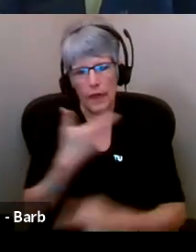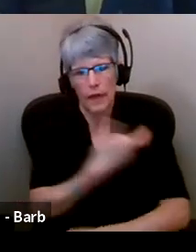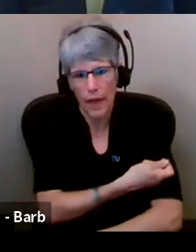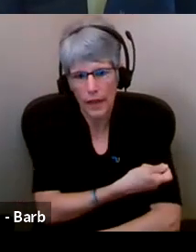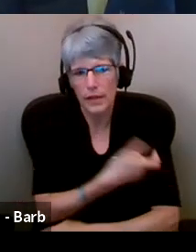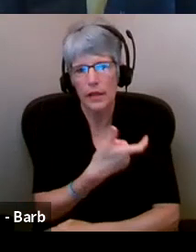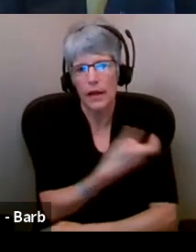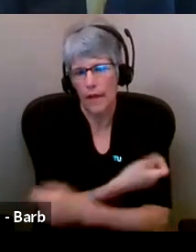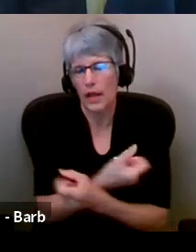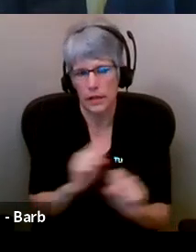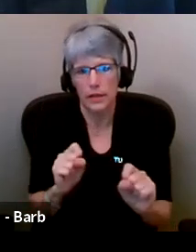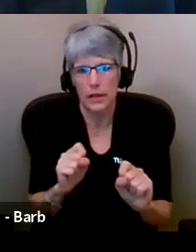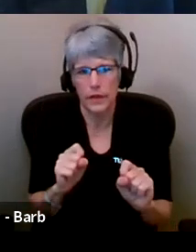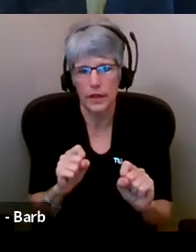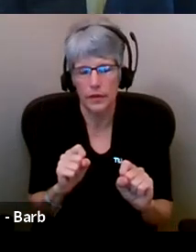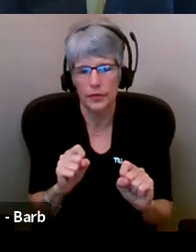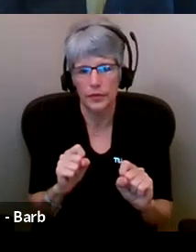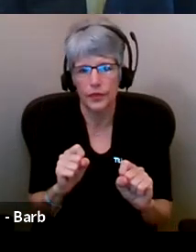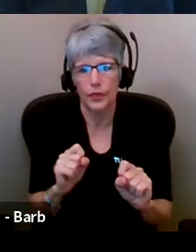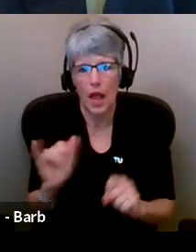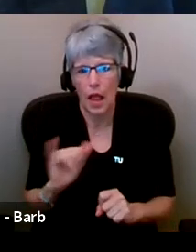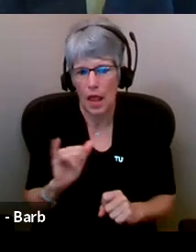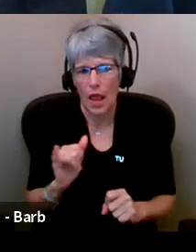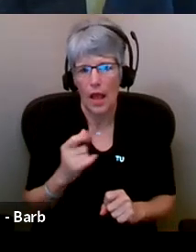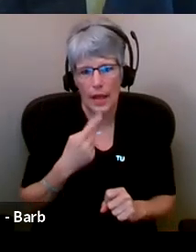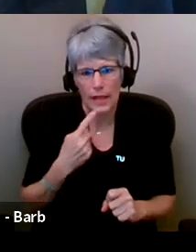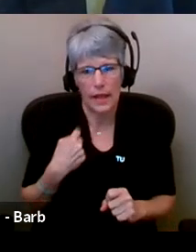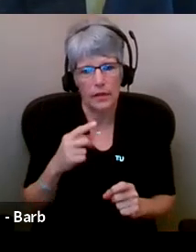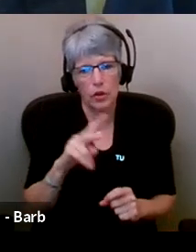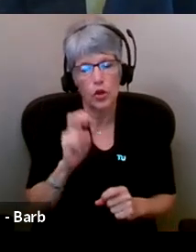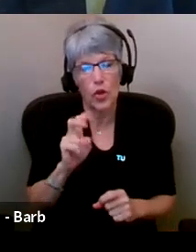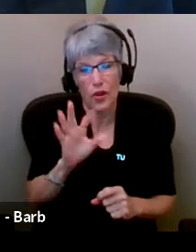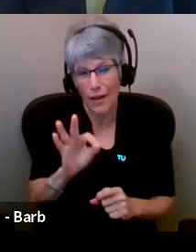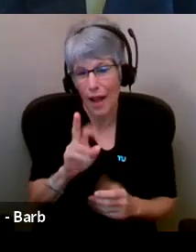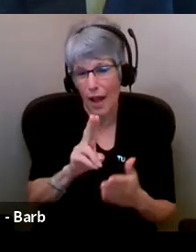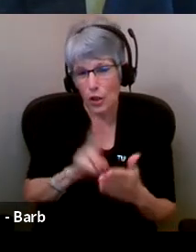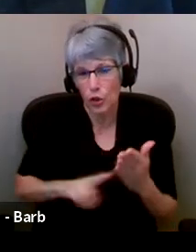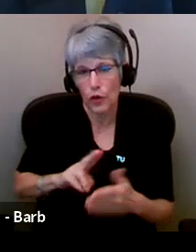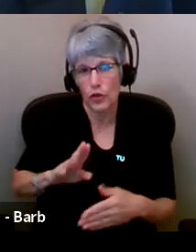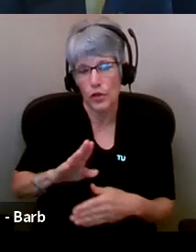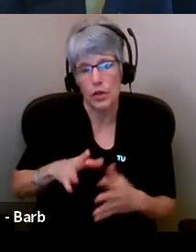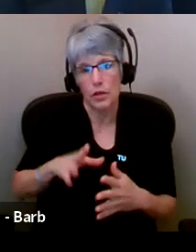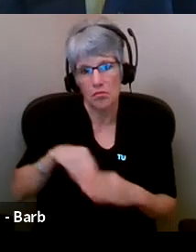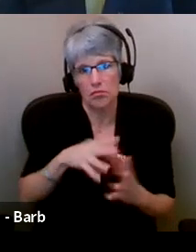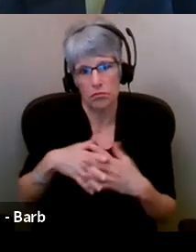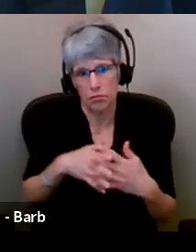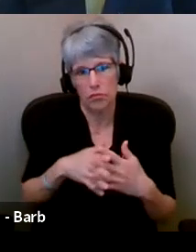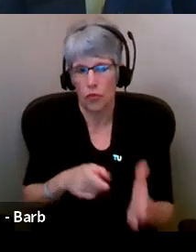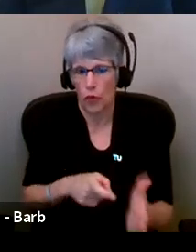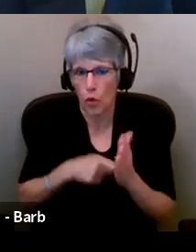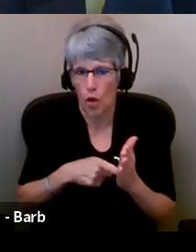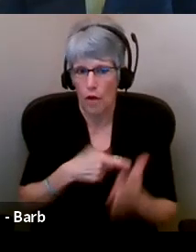of the vaccine safety. As I said, we're looking at 209 universities nationwide are requiring it. We're looking at the fact